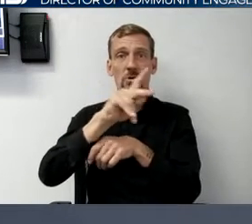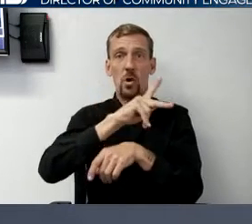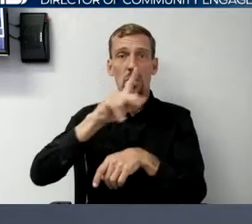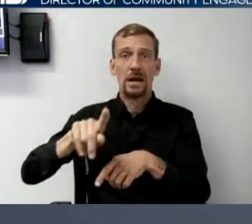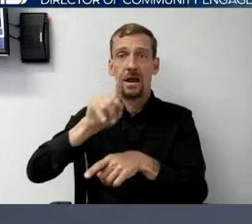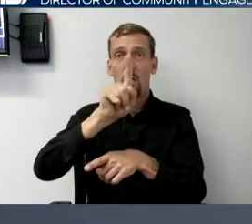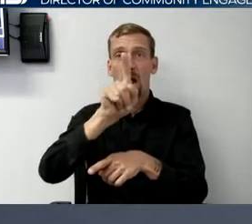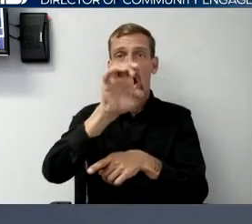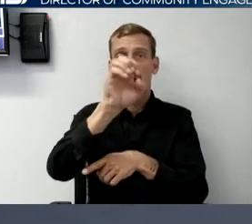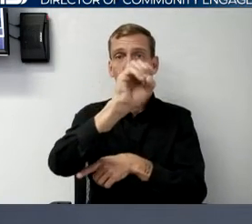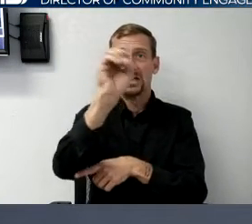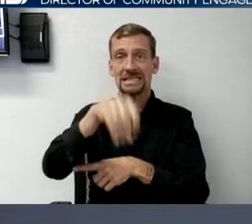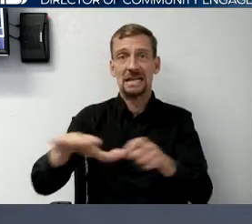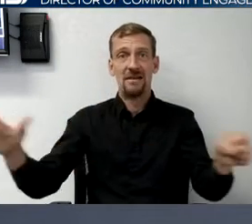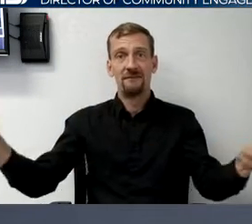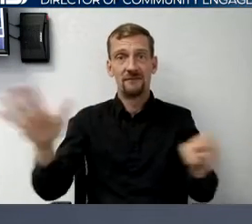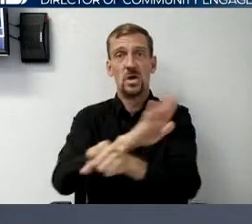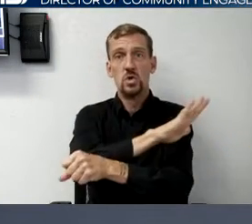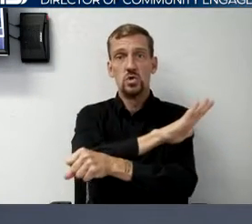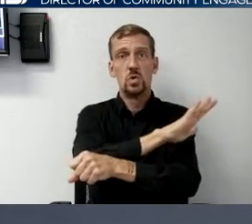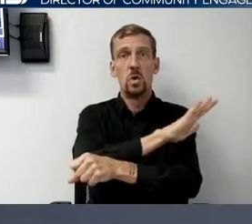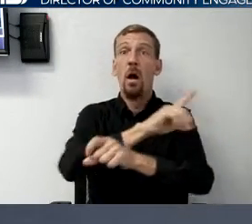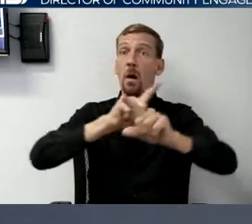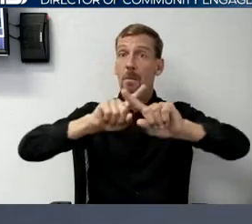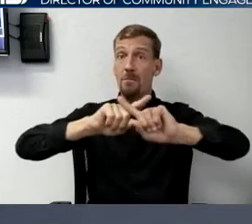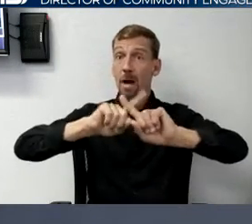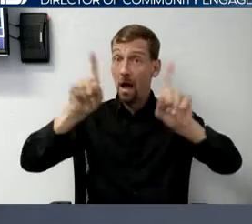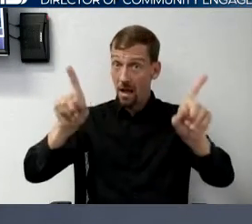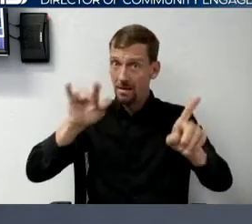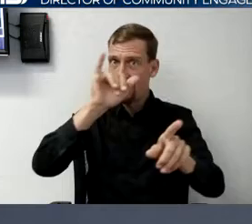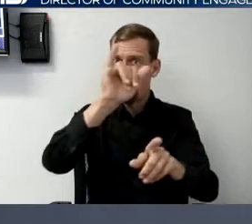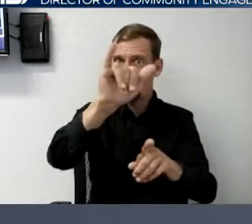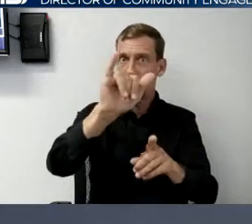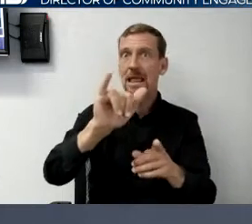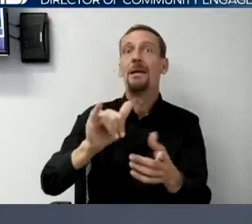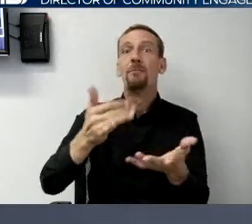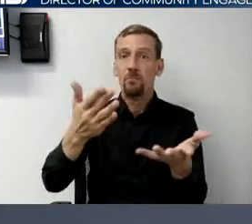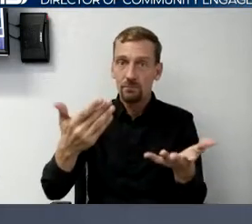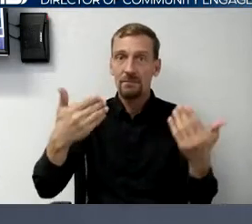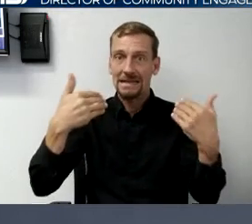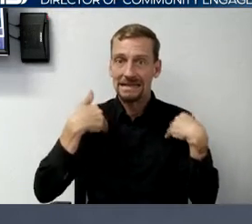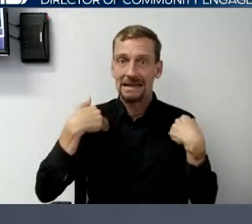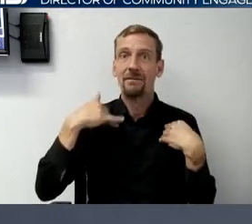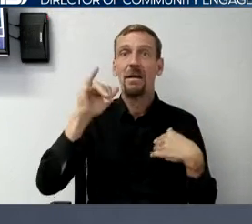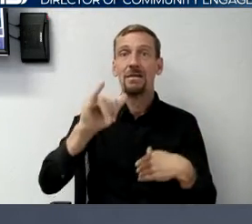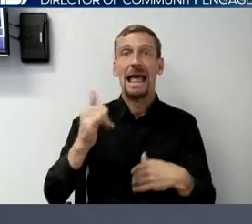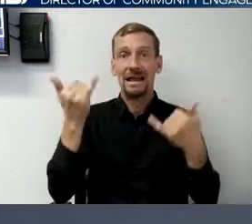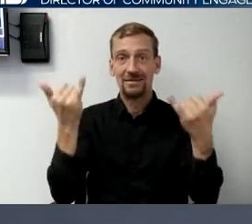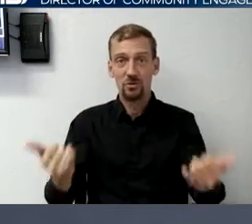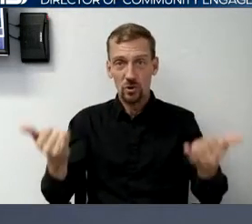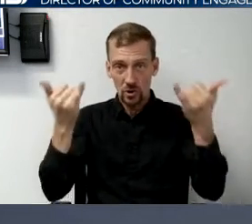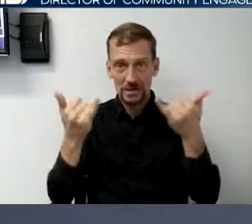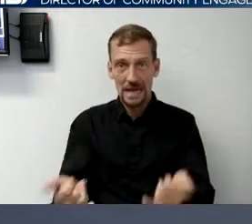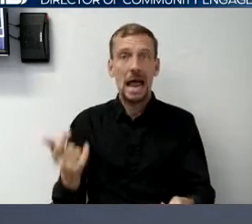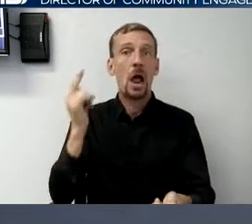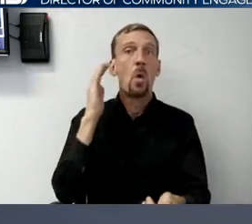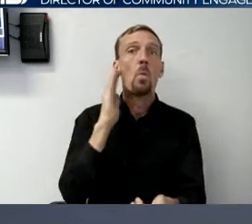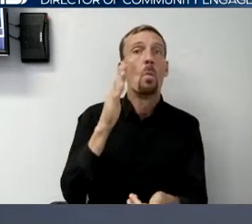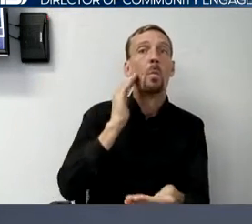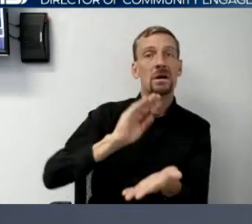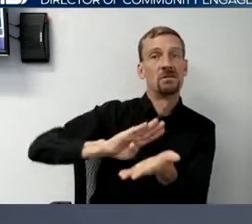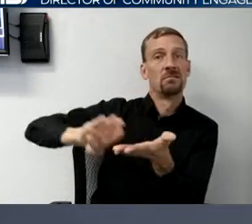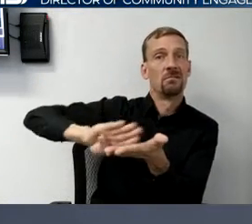at 100% occupancy. Now, just to remind you, that is a point in time. Throughout the day today, we will be